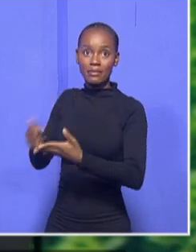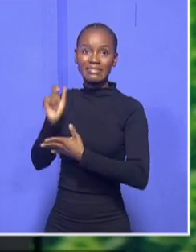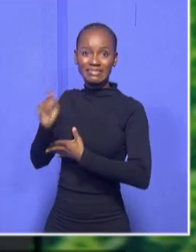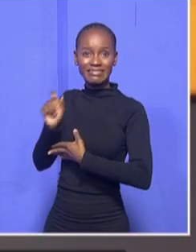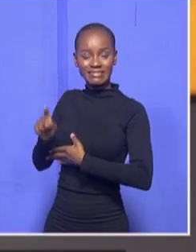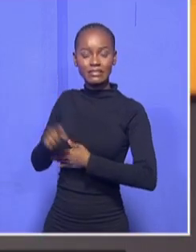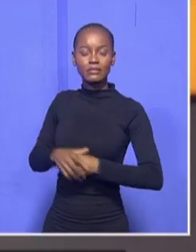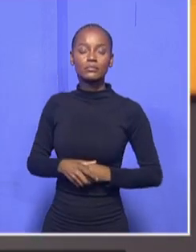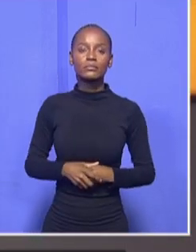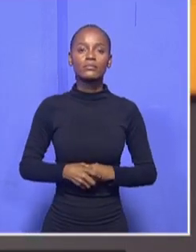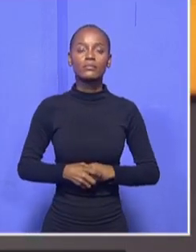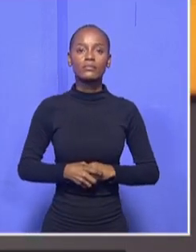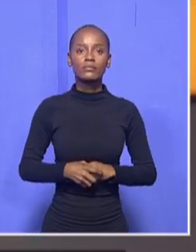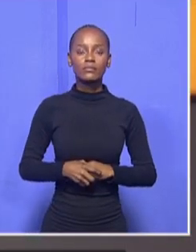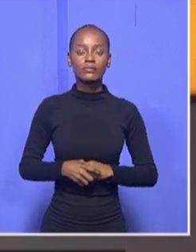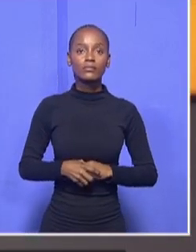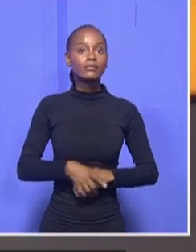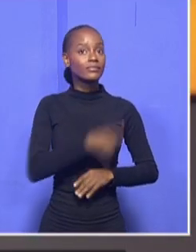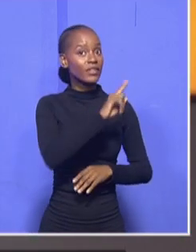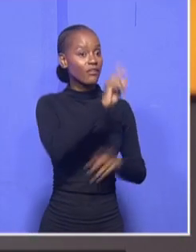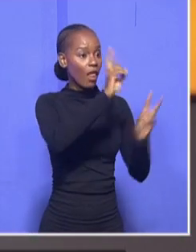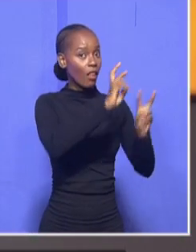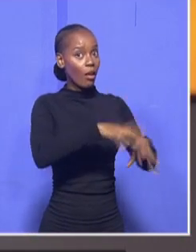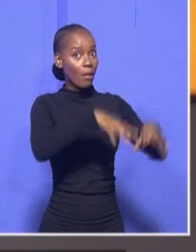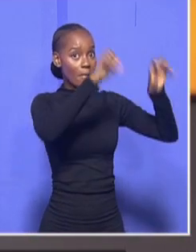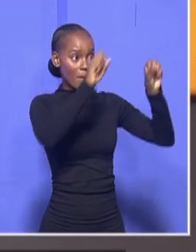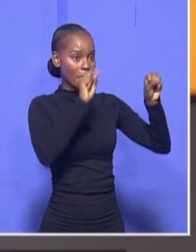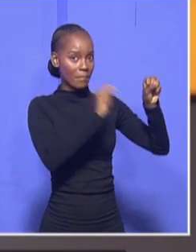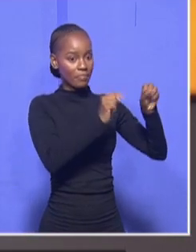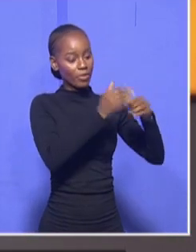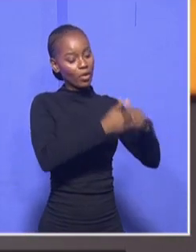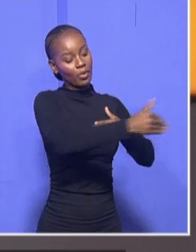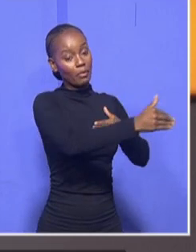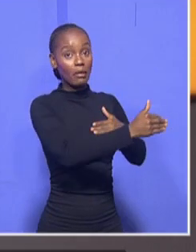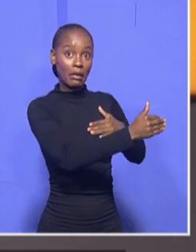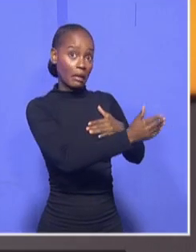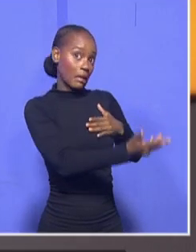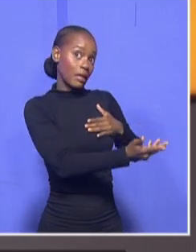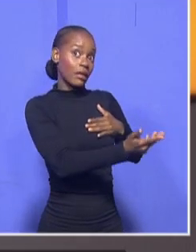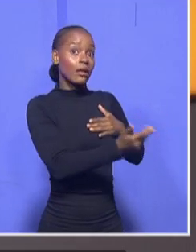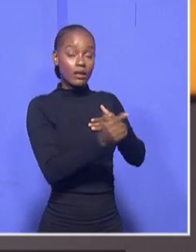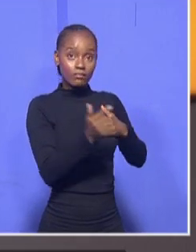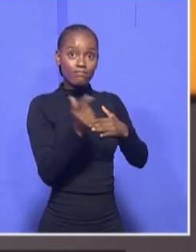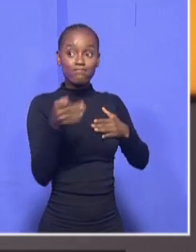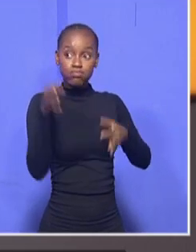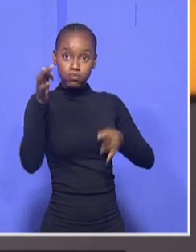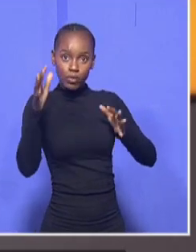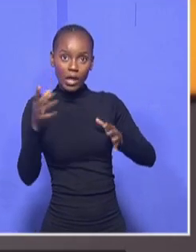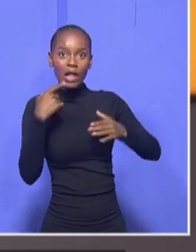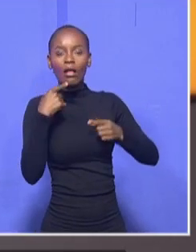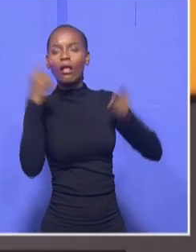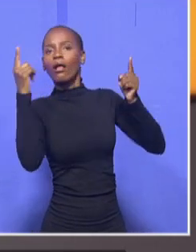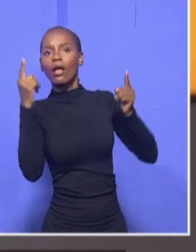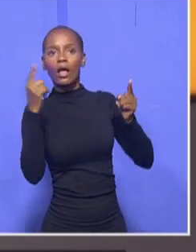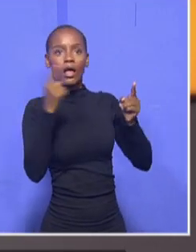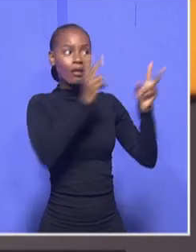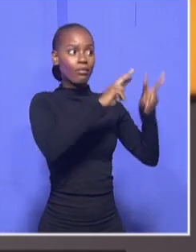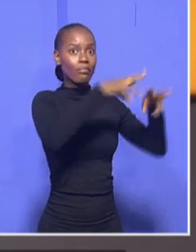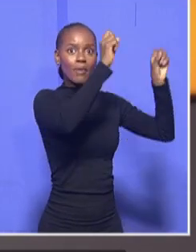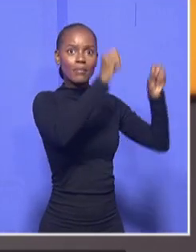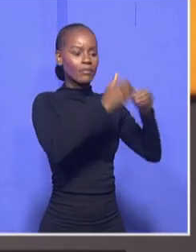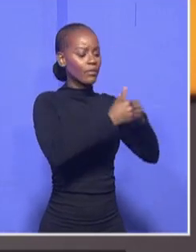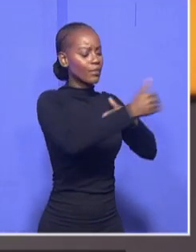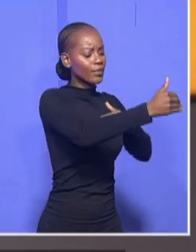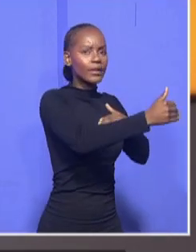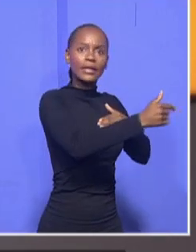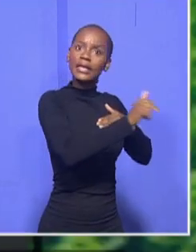Mm-hmm. And if load shedding is going to end, well, so says our politicians, then why do we need solar then? Why do we